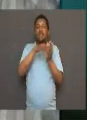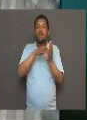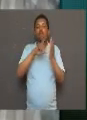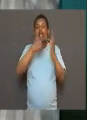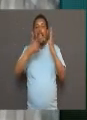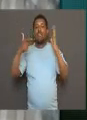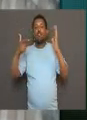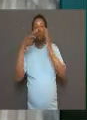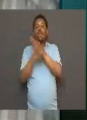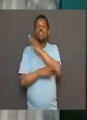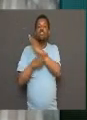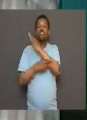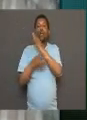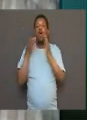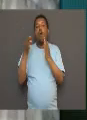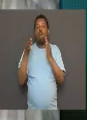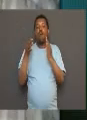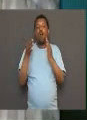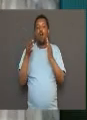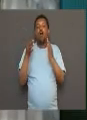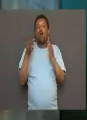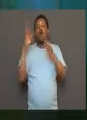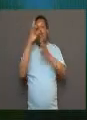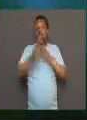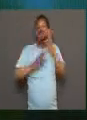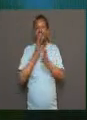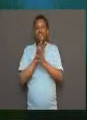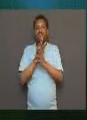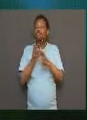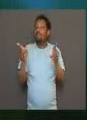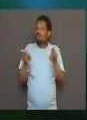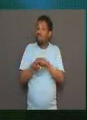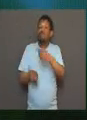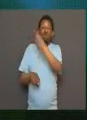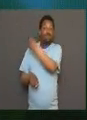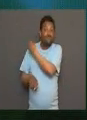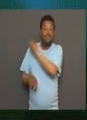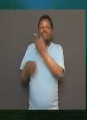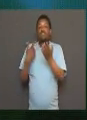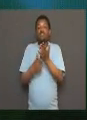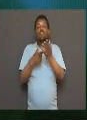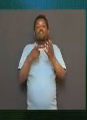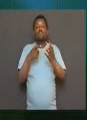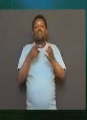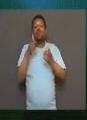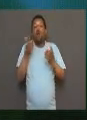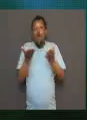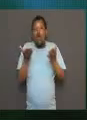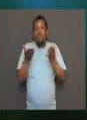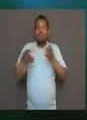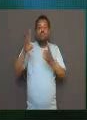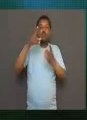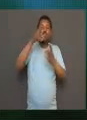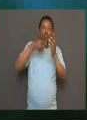mid-latitude regions of the world, as this is where the projection tangents